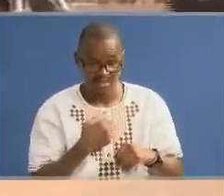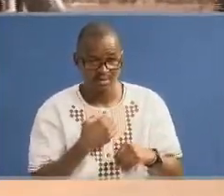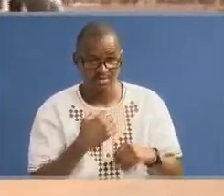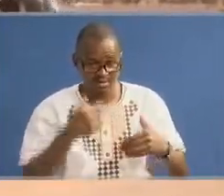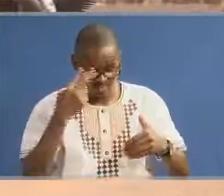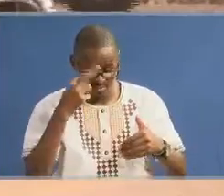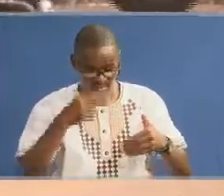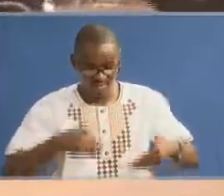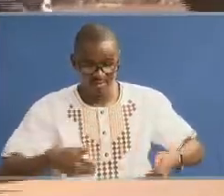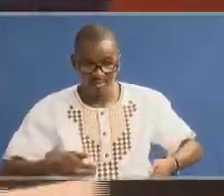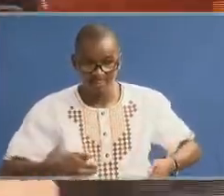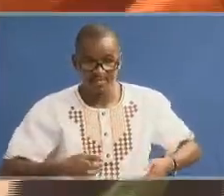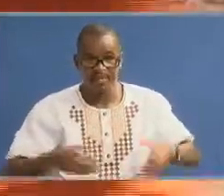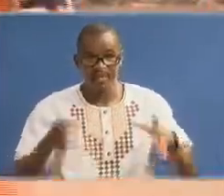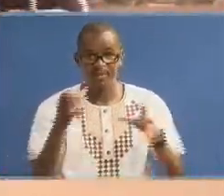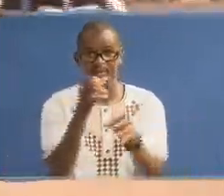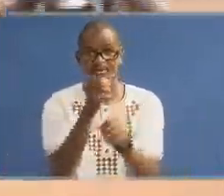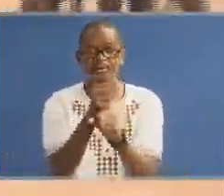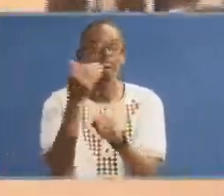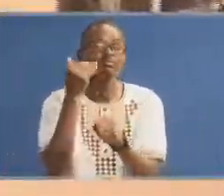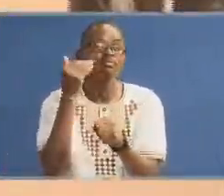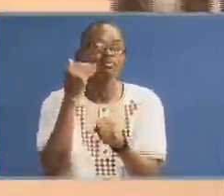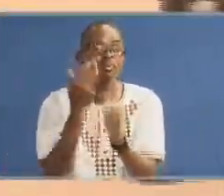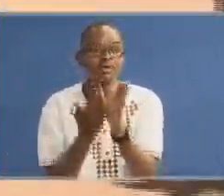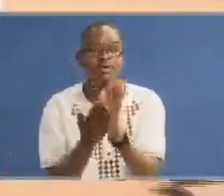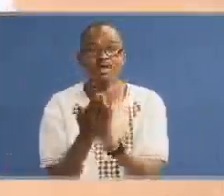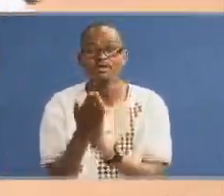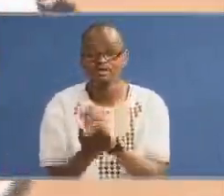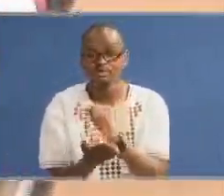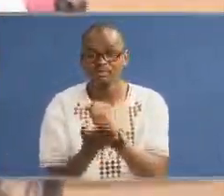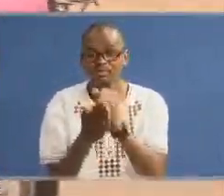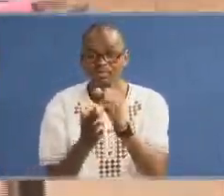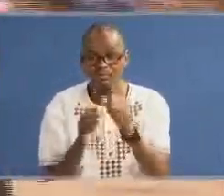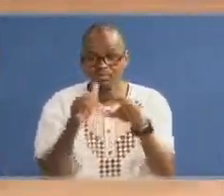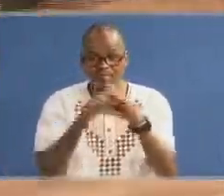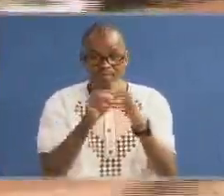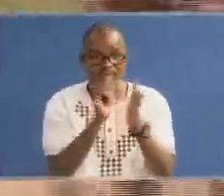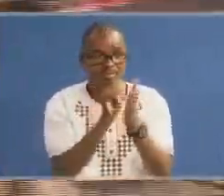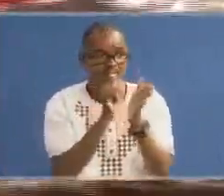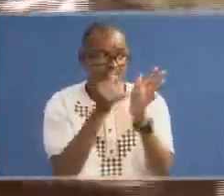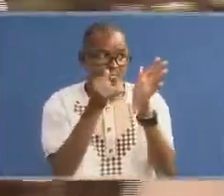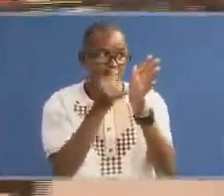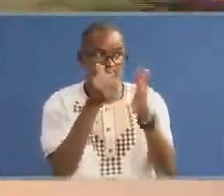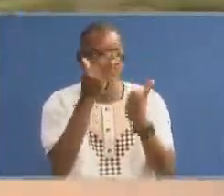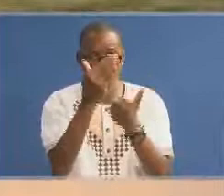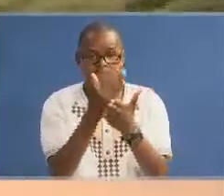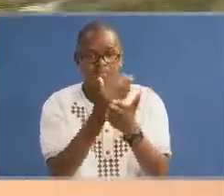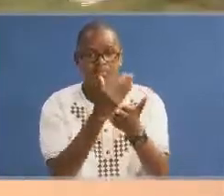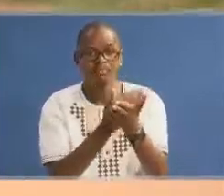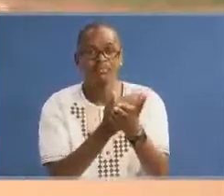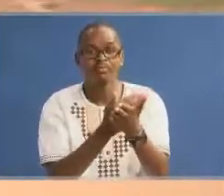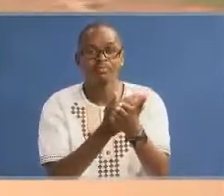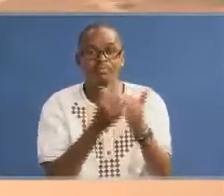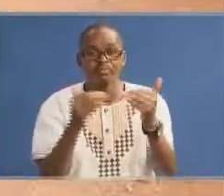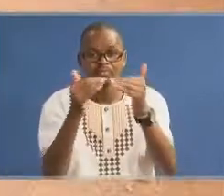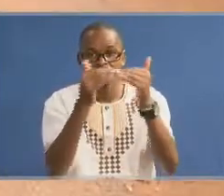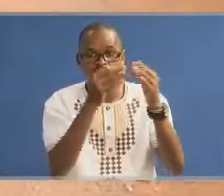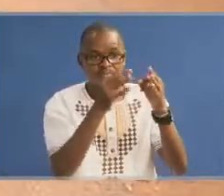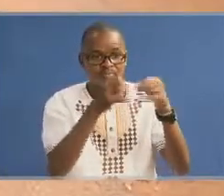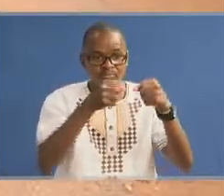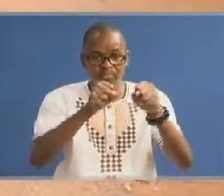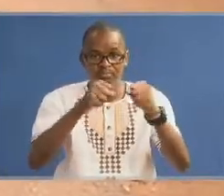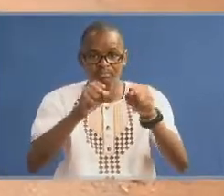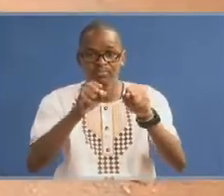Youth Progressive Association of Siaya County develop a system to help in sensitization program and streamlining of Boda